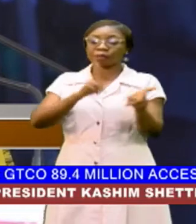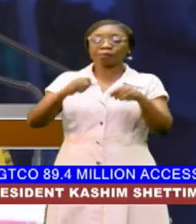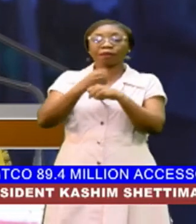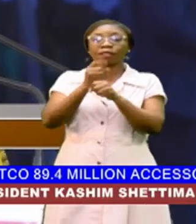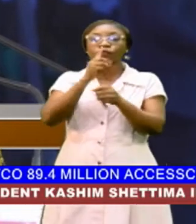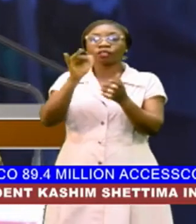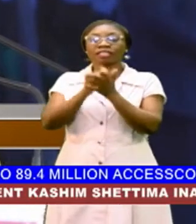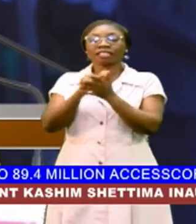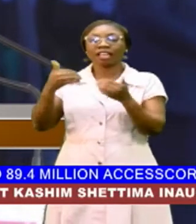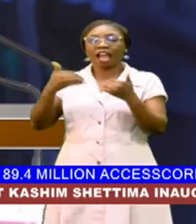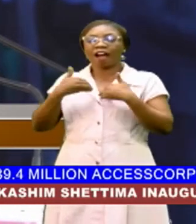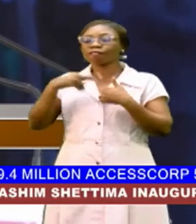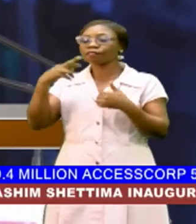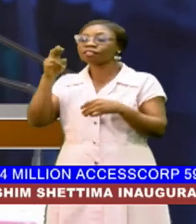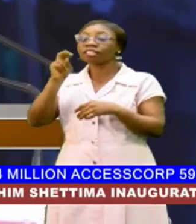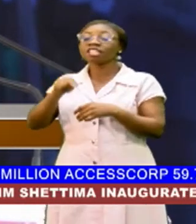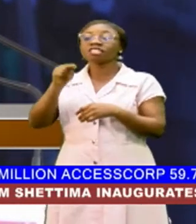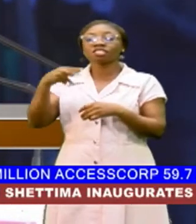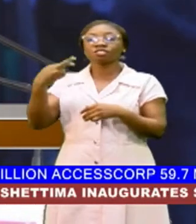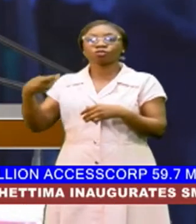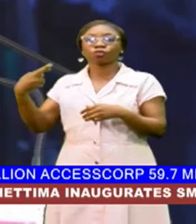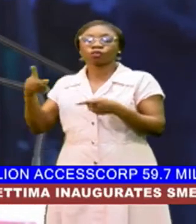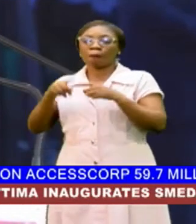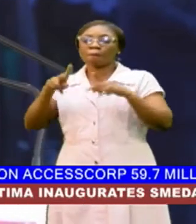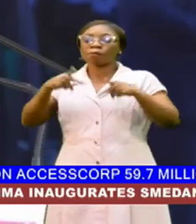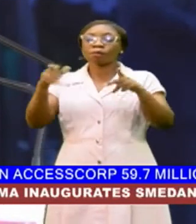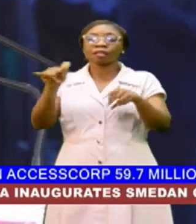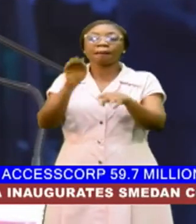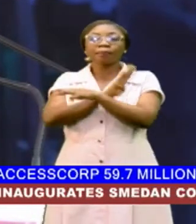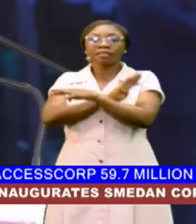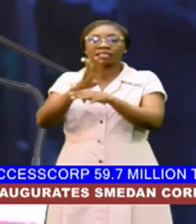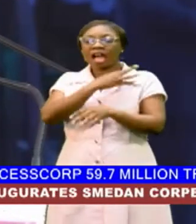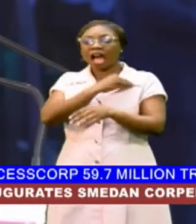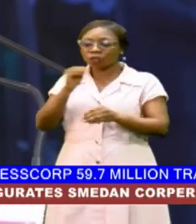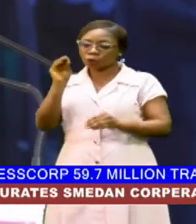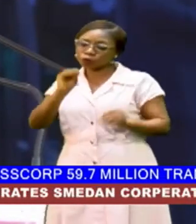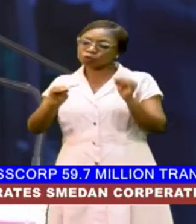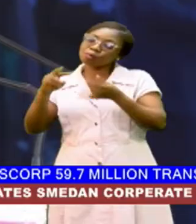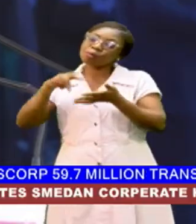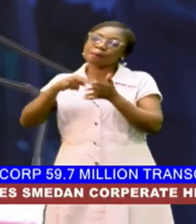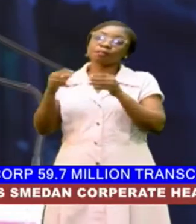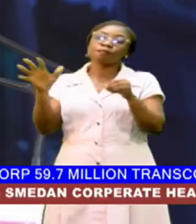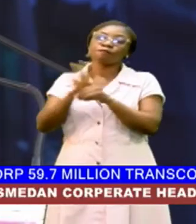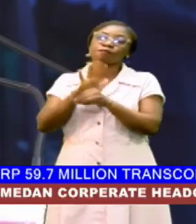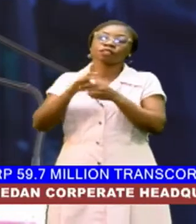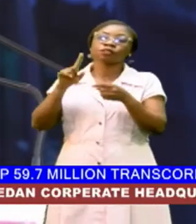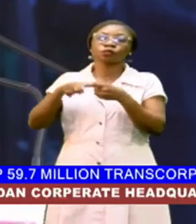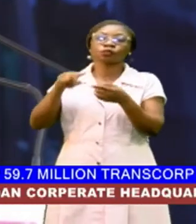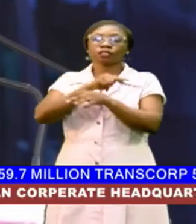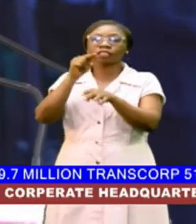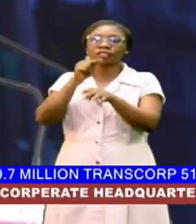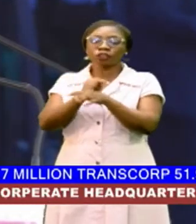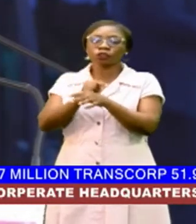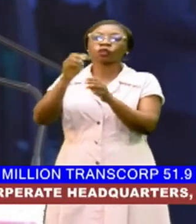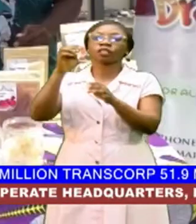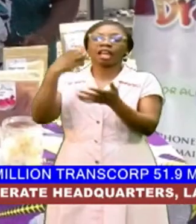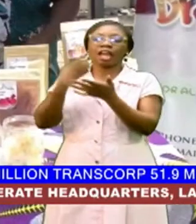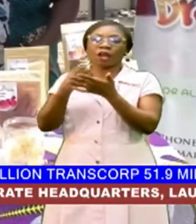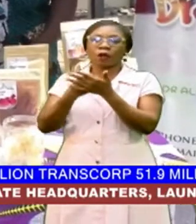have the necessary resources to scale their businesses and contribute meaningfully to the nation's economic